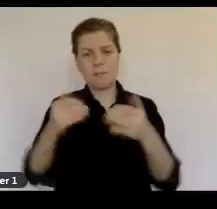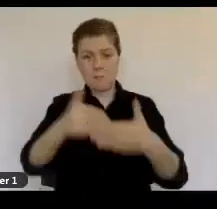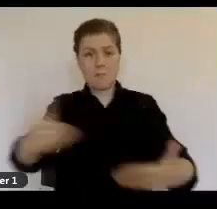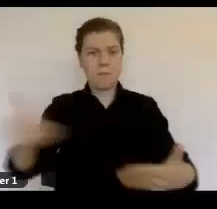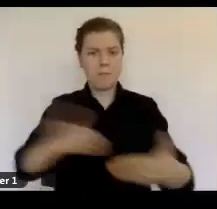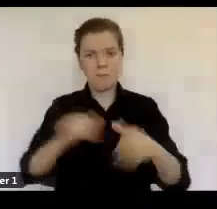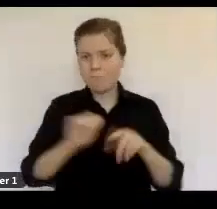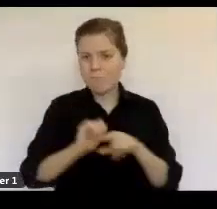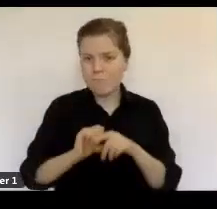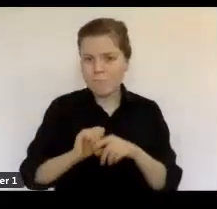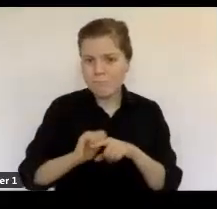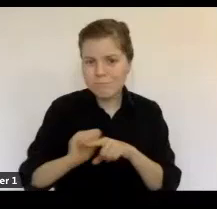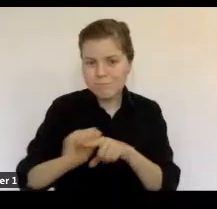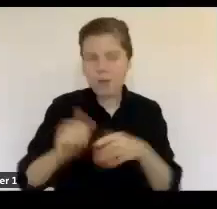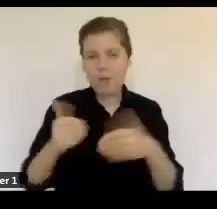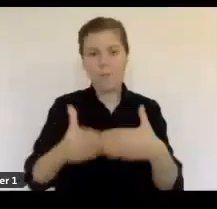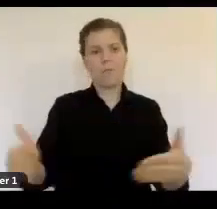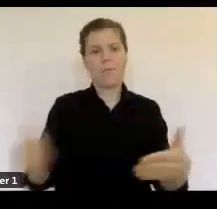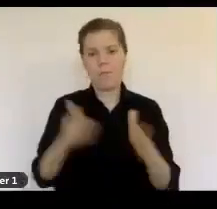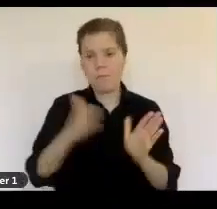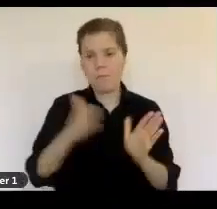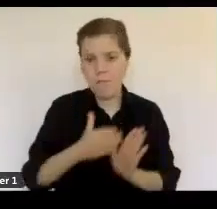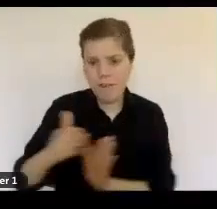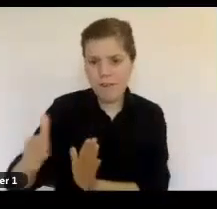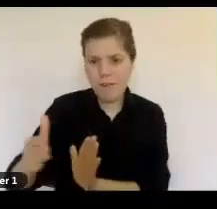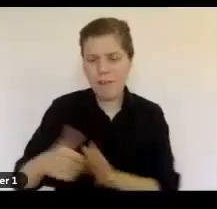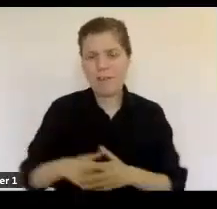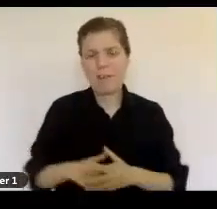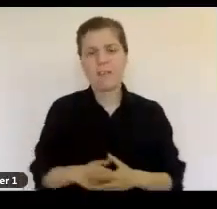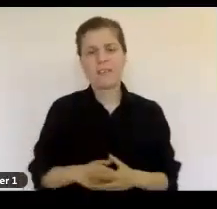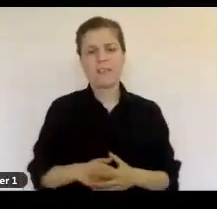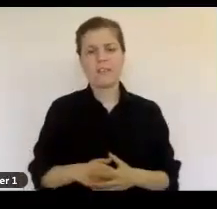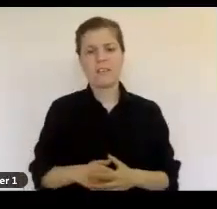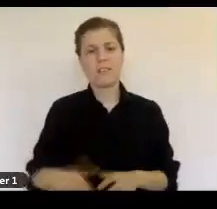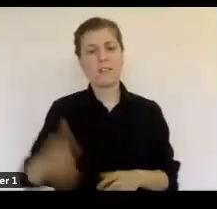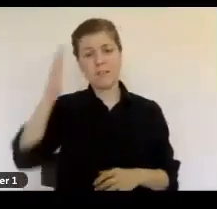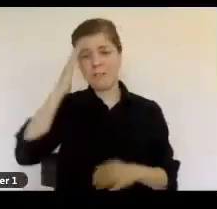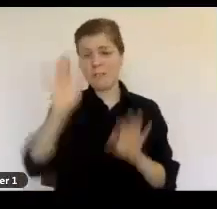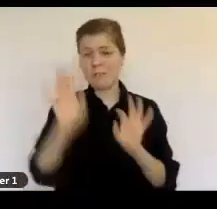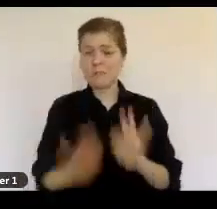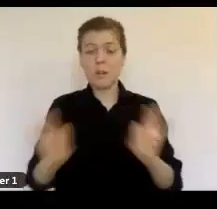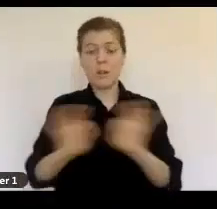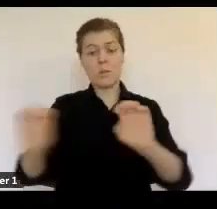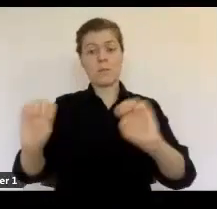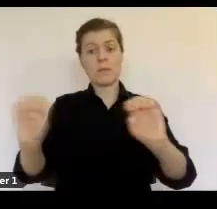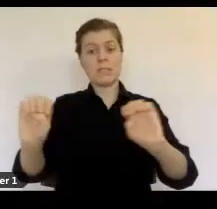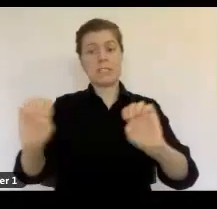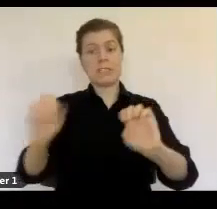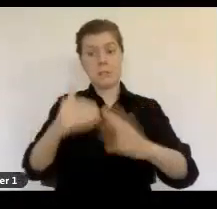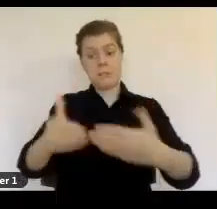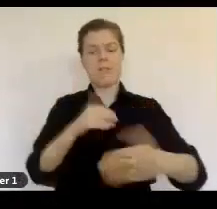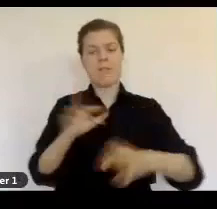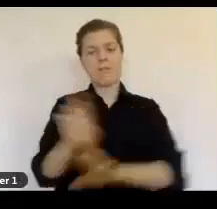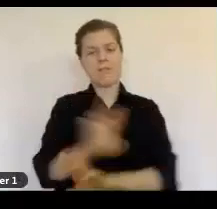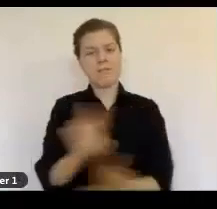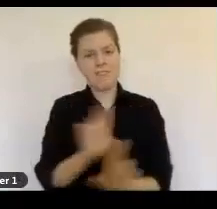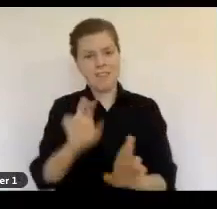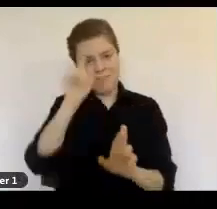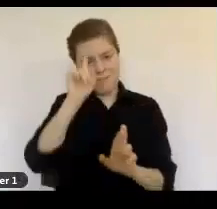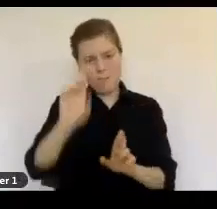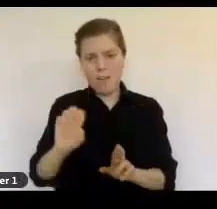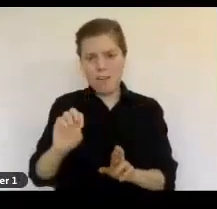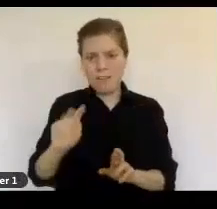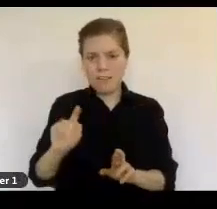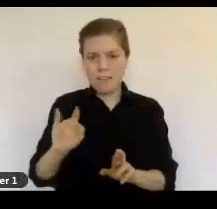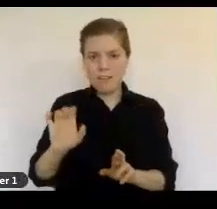probably over time, so I'll just close with the last point about being very proactive, and I kind of touched upon this at the start. The time to deal with